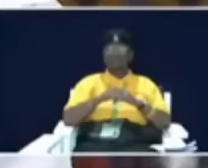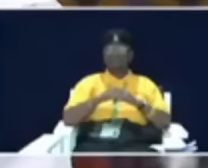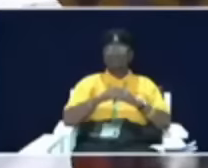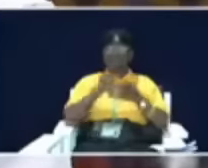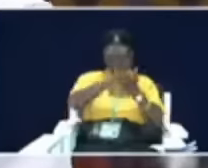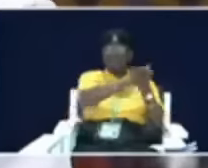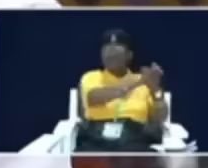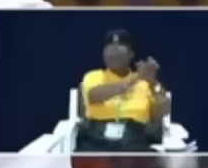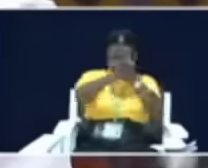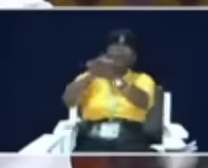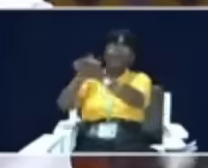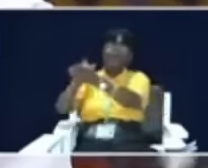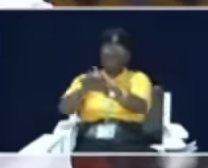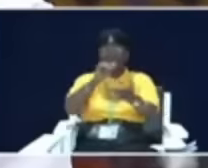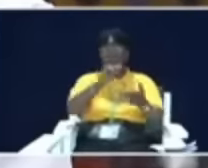Congratulations.